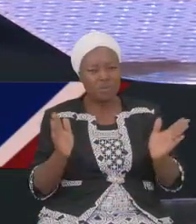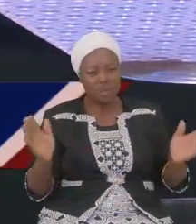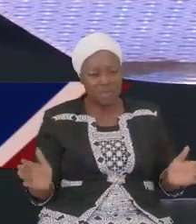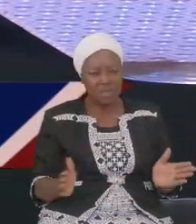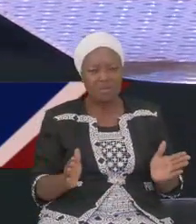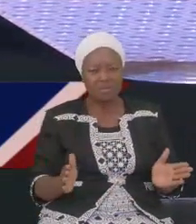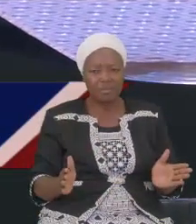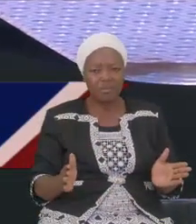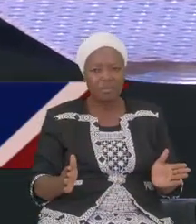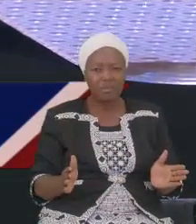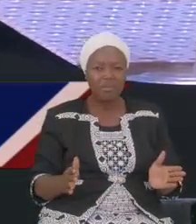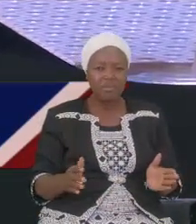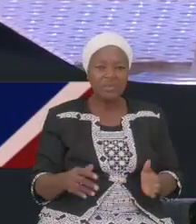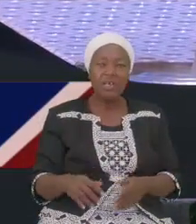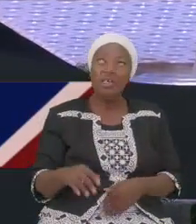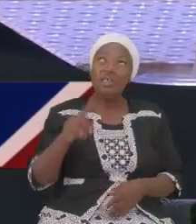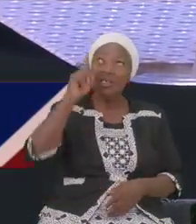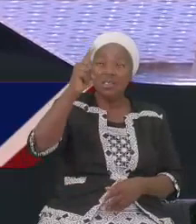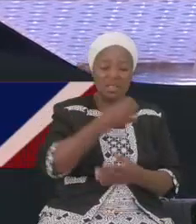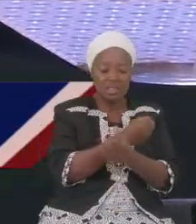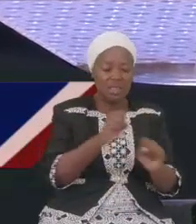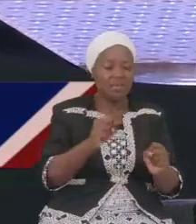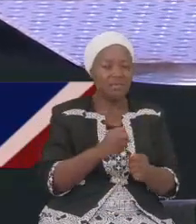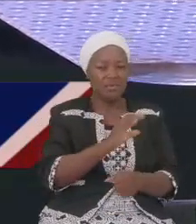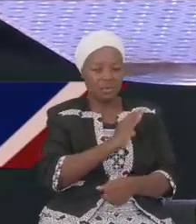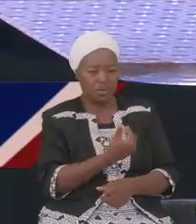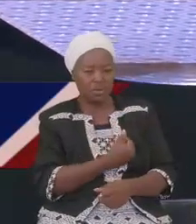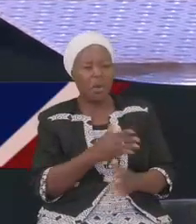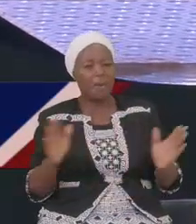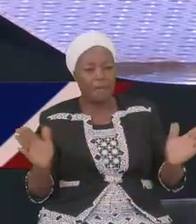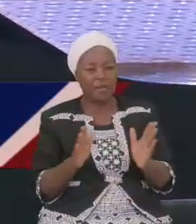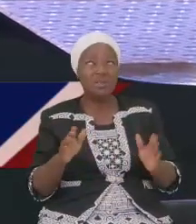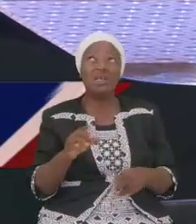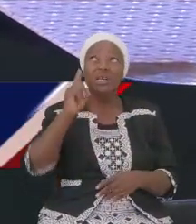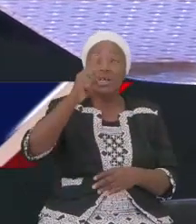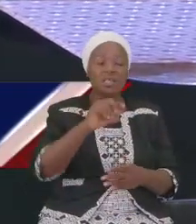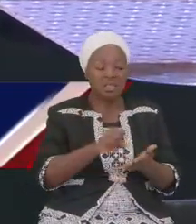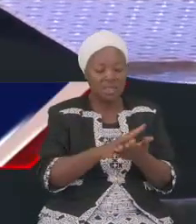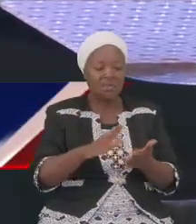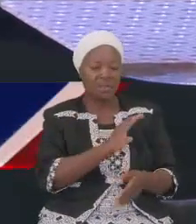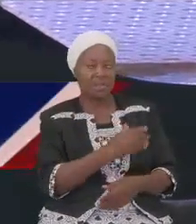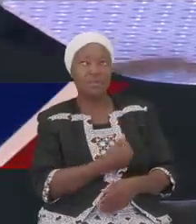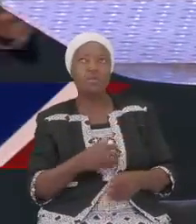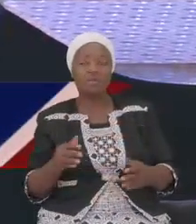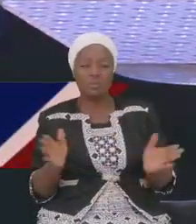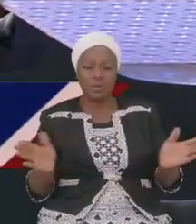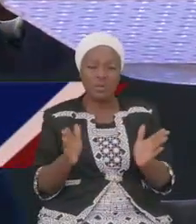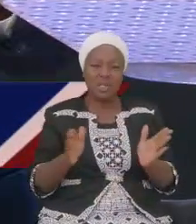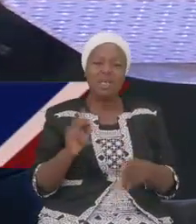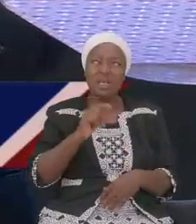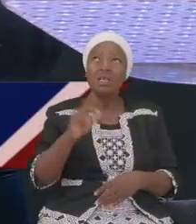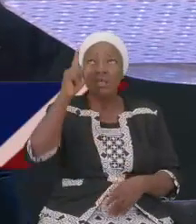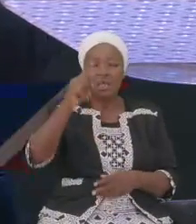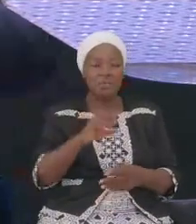soul, persuaded, a sanctified soul, persuaded, a baptized in the Holy Ghost person, persuaded, for